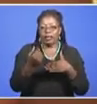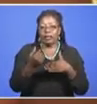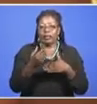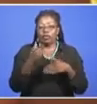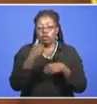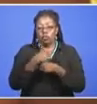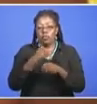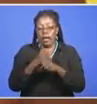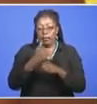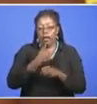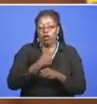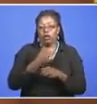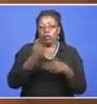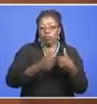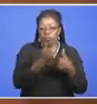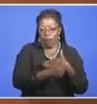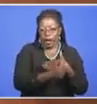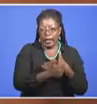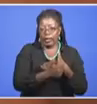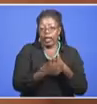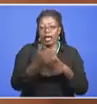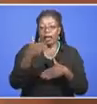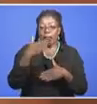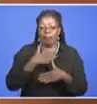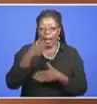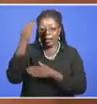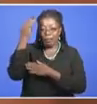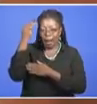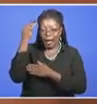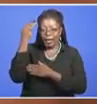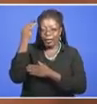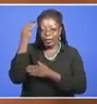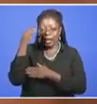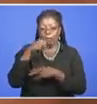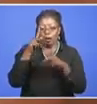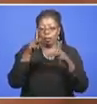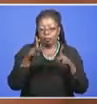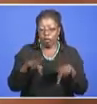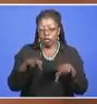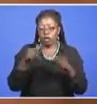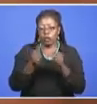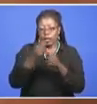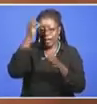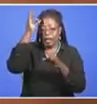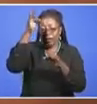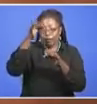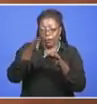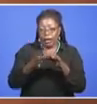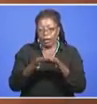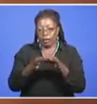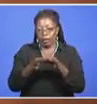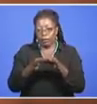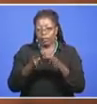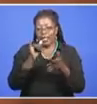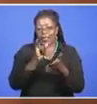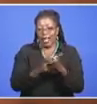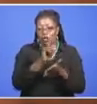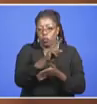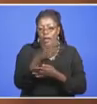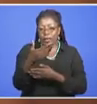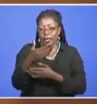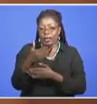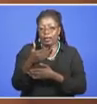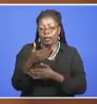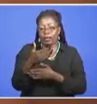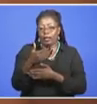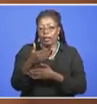our own bread. And so I, in my mind, because I'm a person of faith, that is one of, because the Bible tells